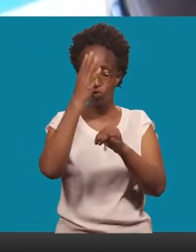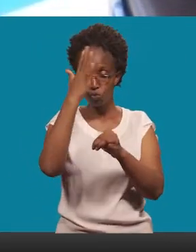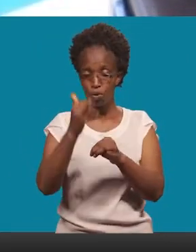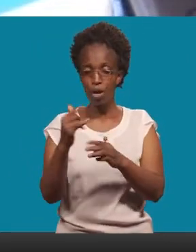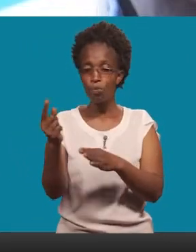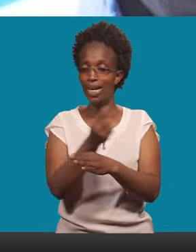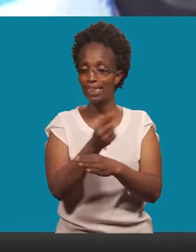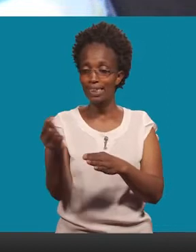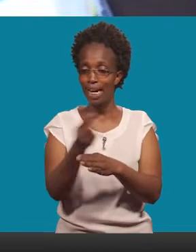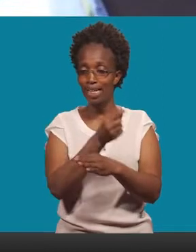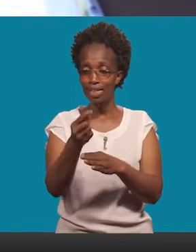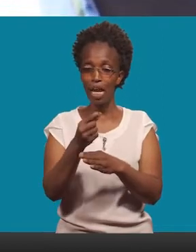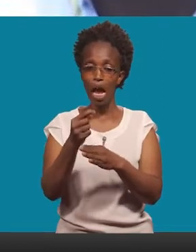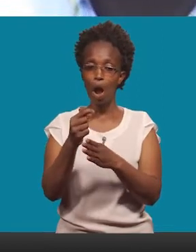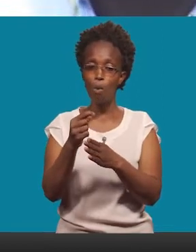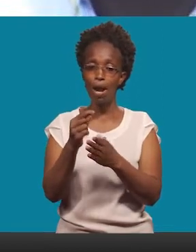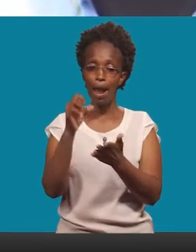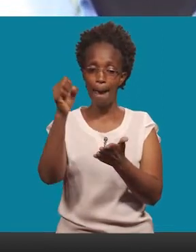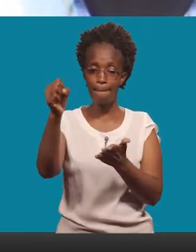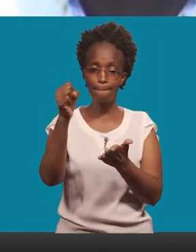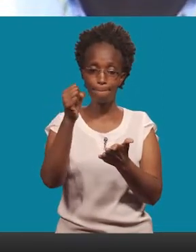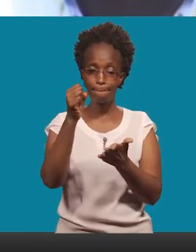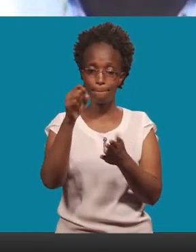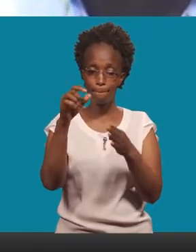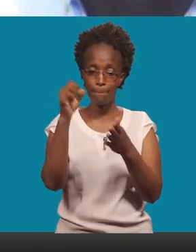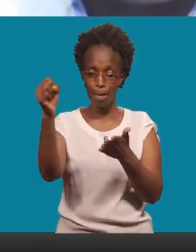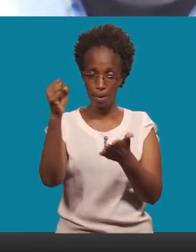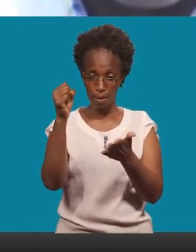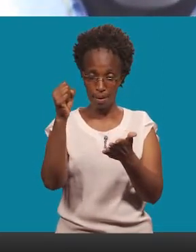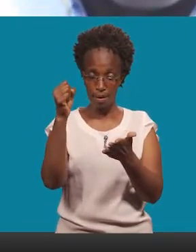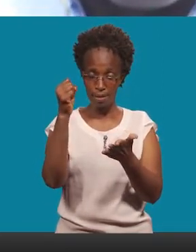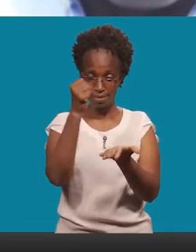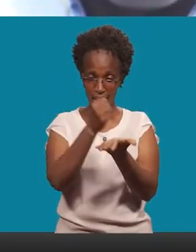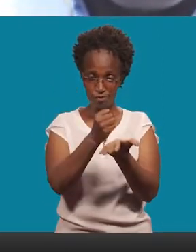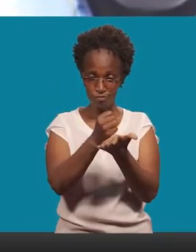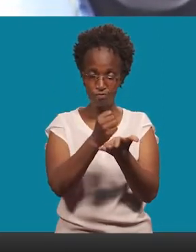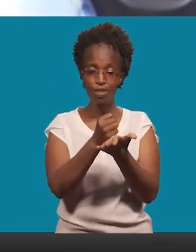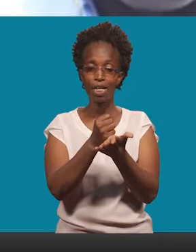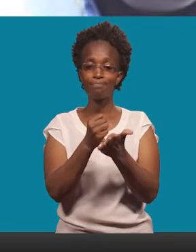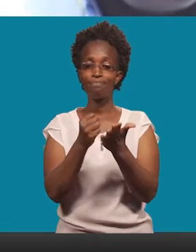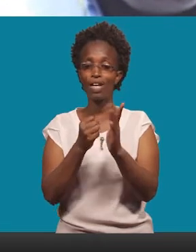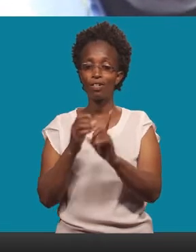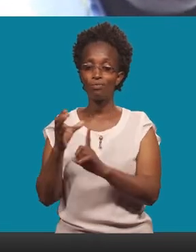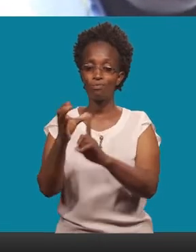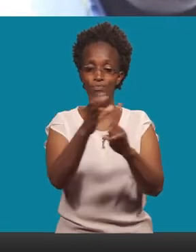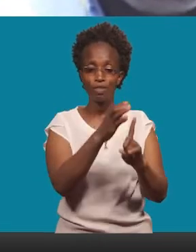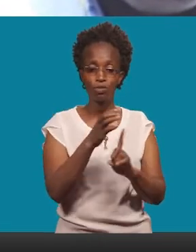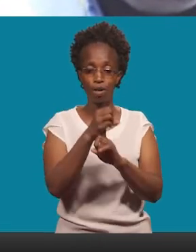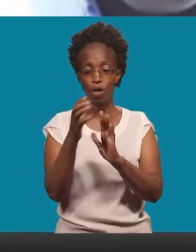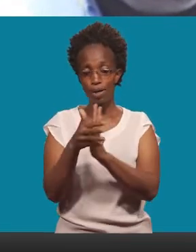also training our staff to enable them get the skills